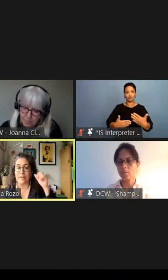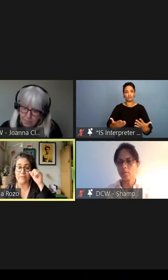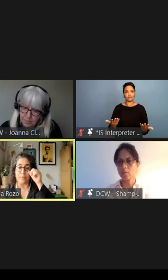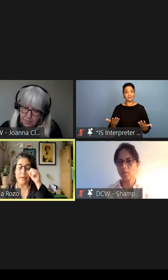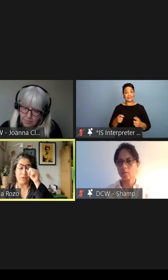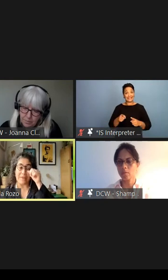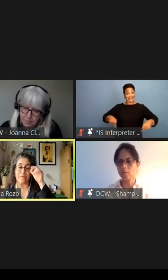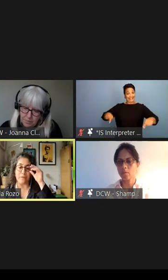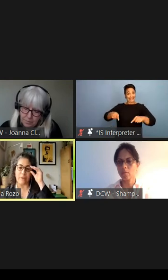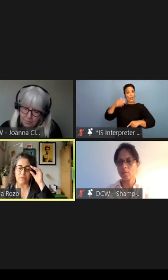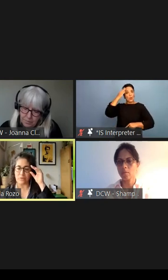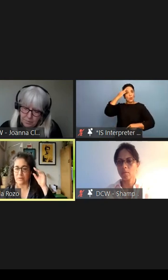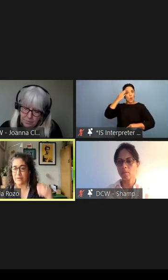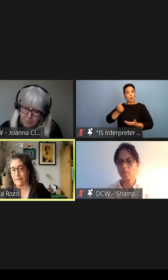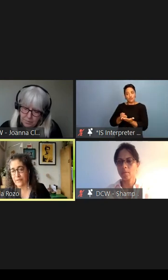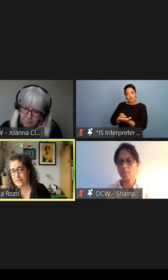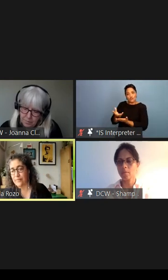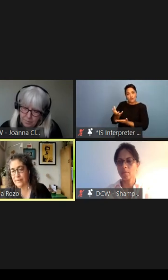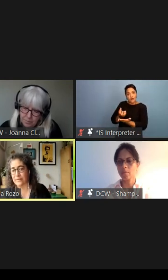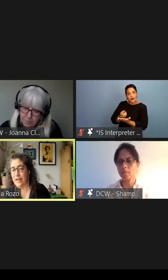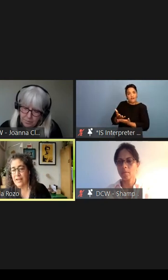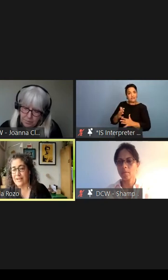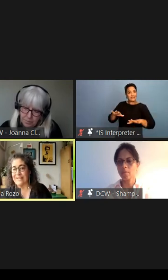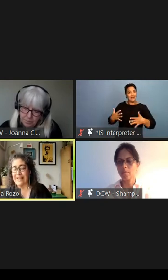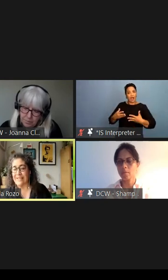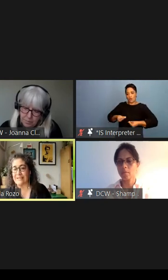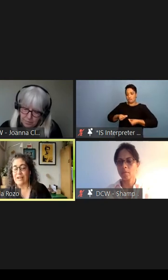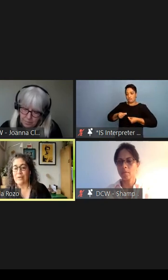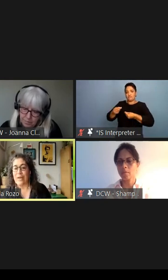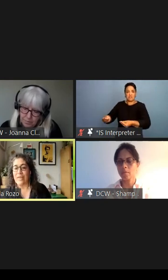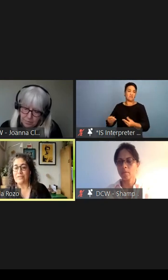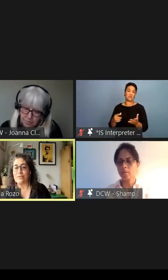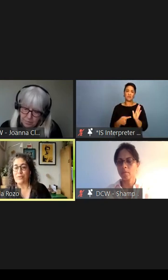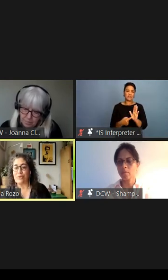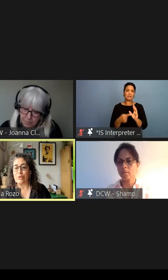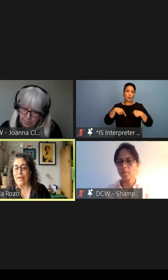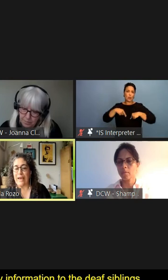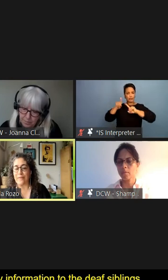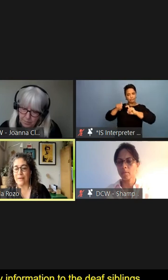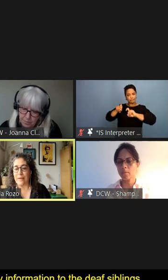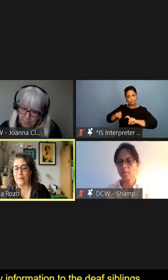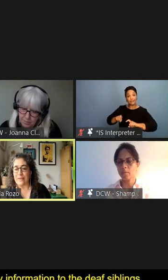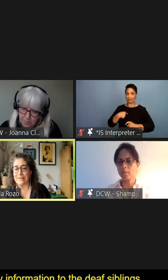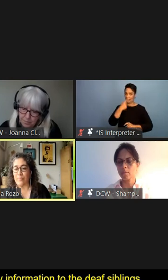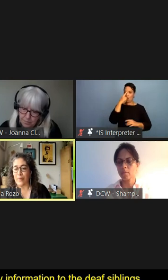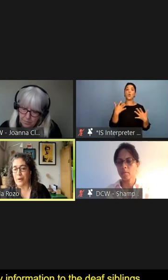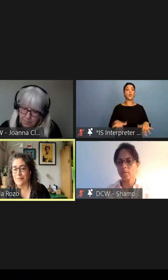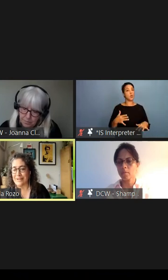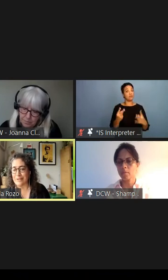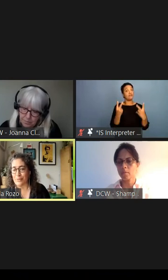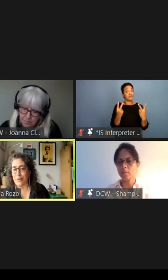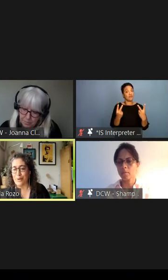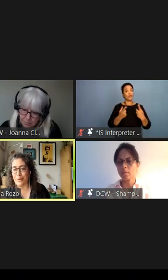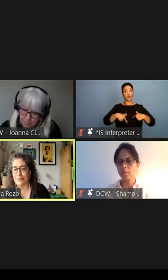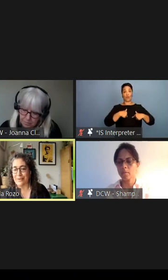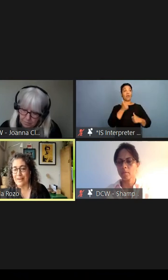bring information, key information to the deaf siblings, things like this. So I think it's crucial to have a separate